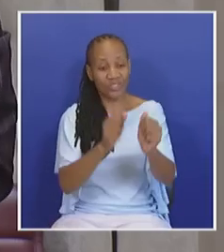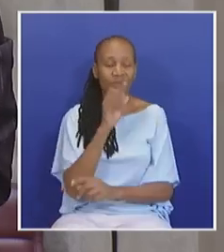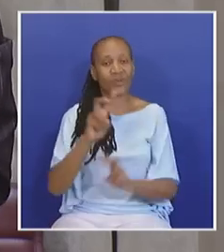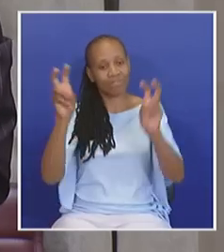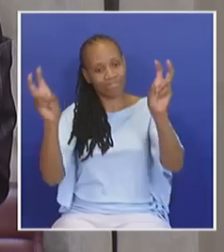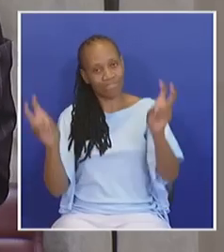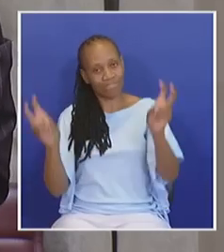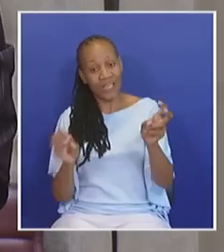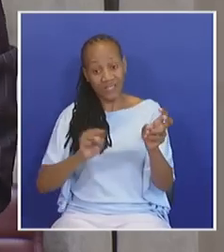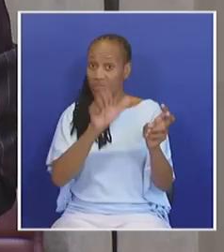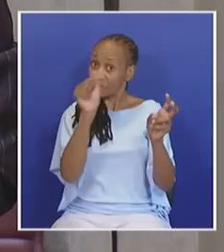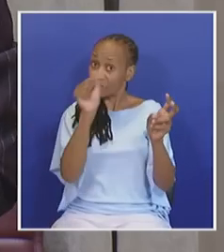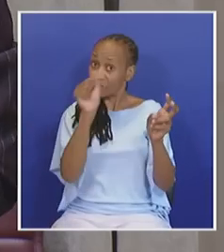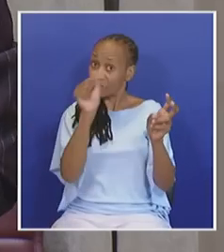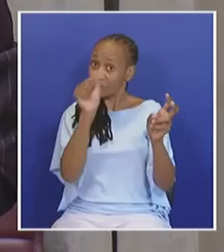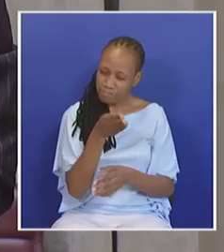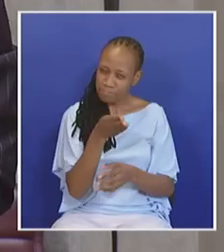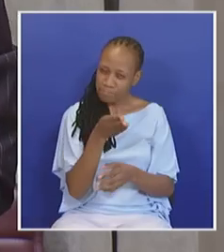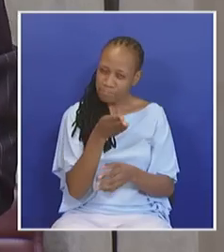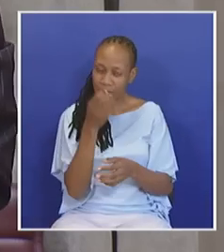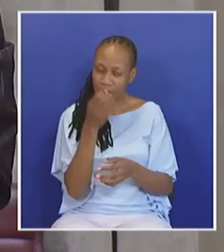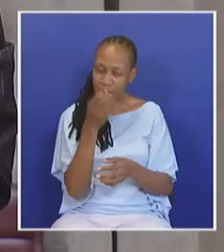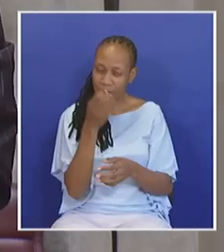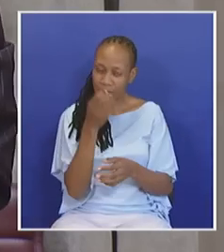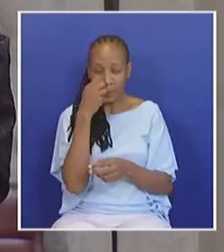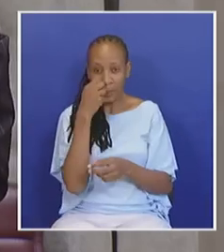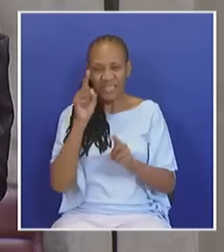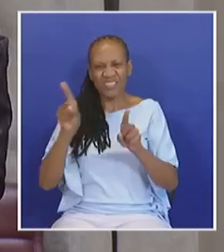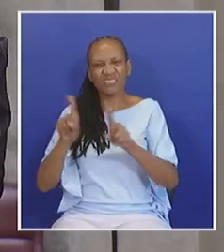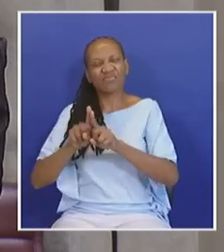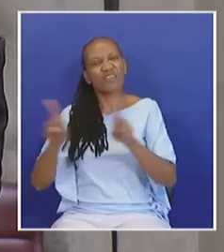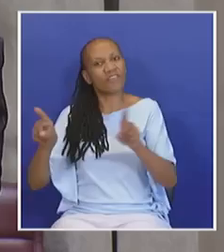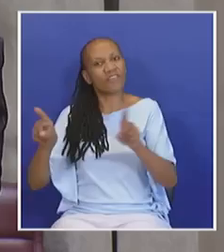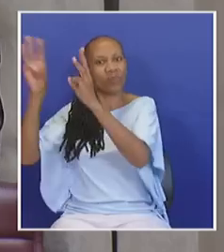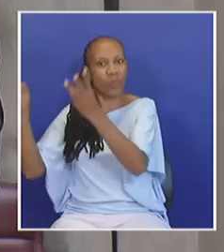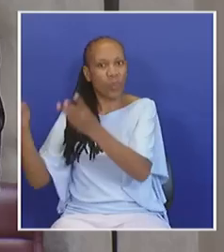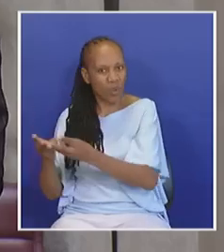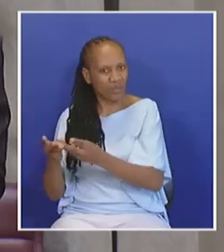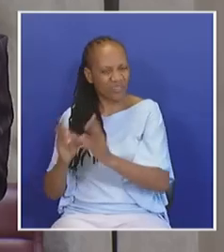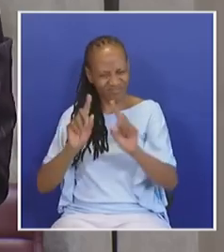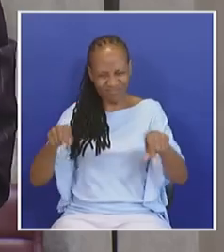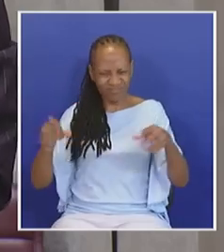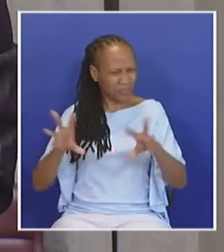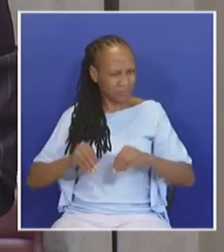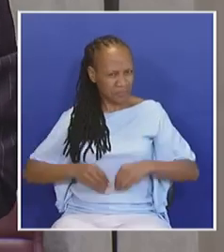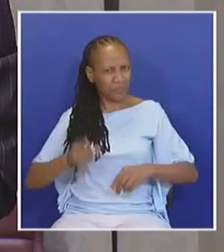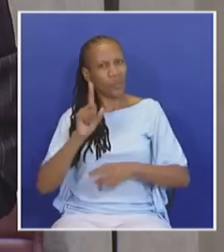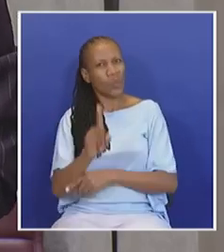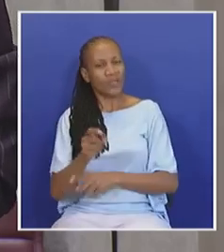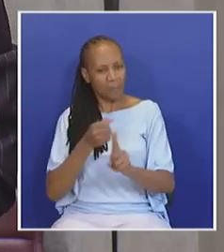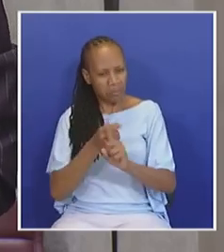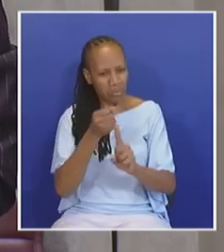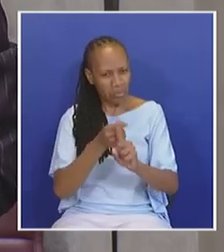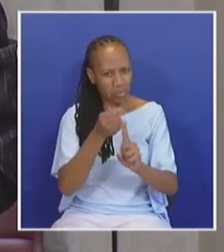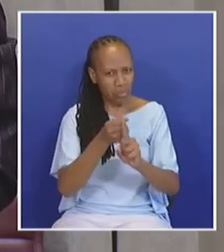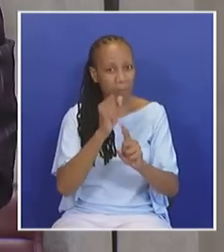our country, more than in any other part of the oppressed world, it is inconceivable for liberation to have meaning without a return